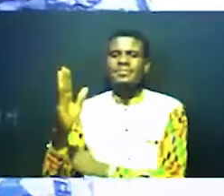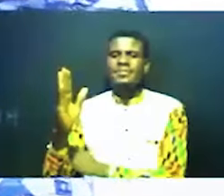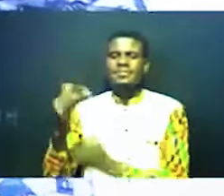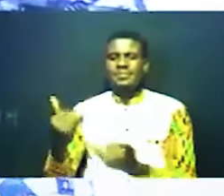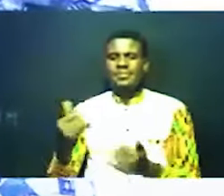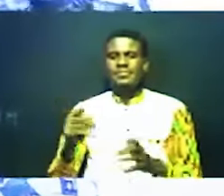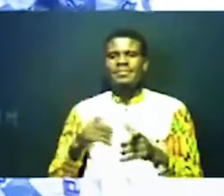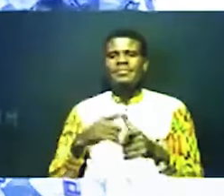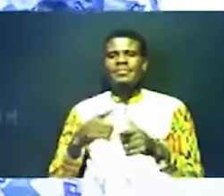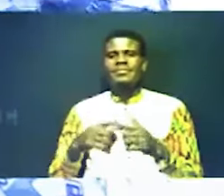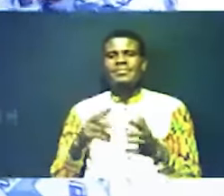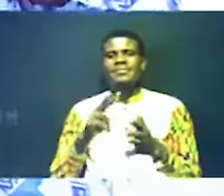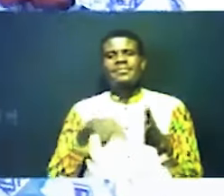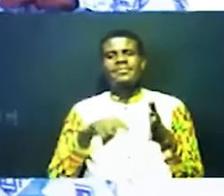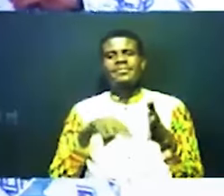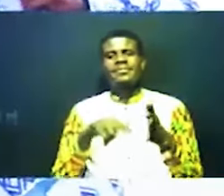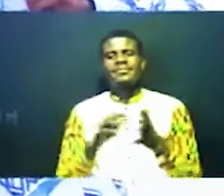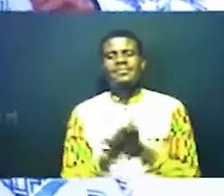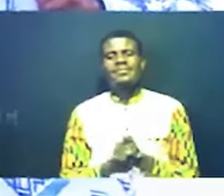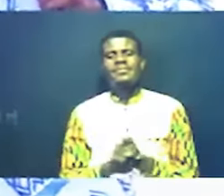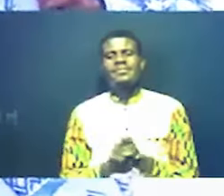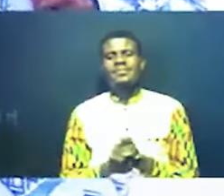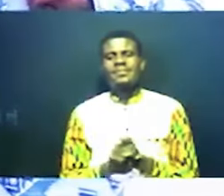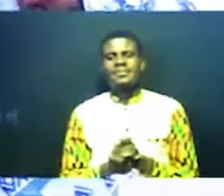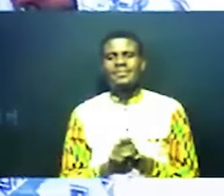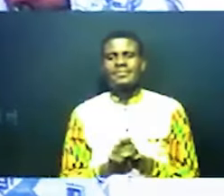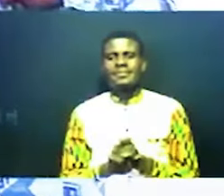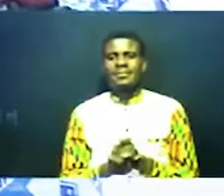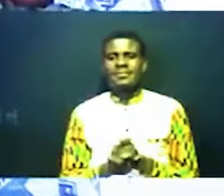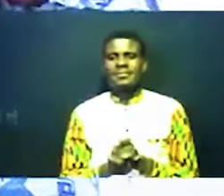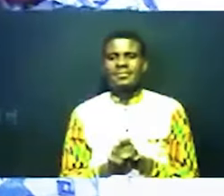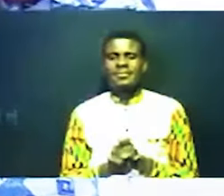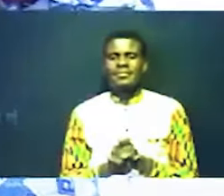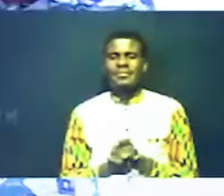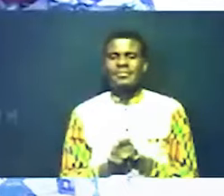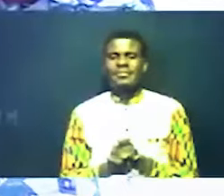the next verse, please. Yeah, it was so dunum. See to